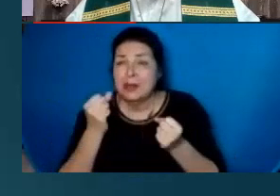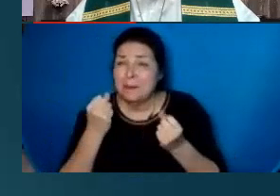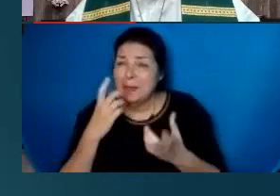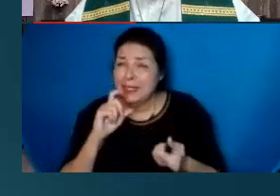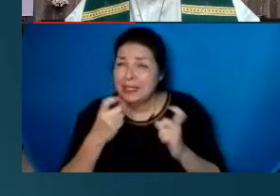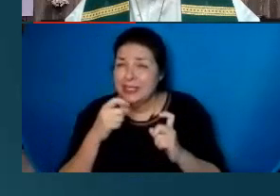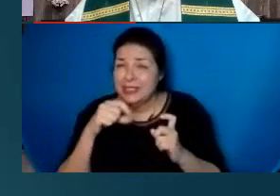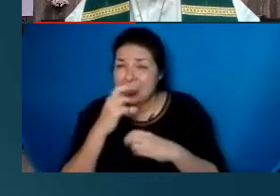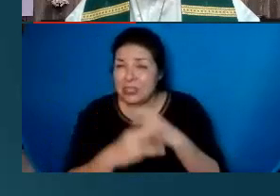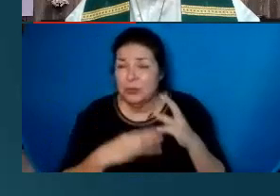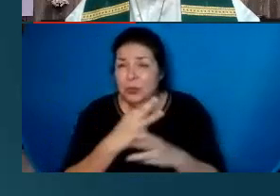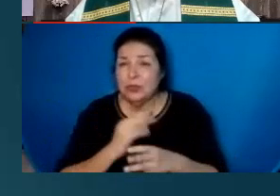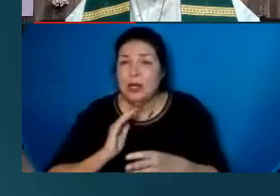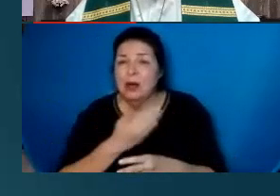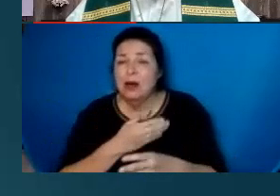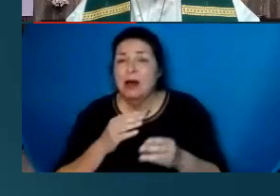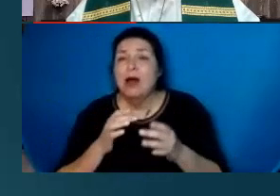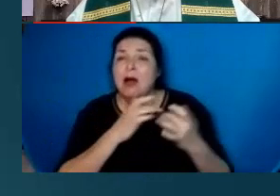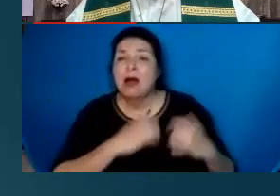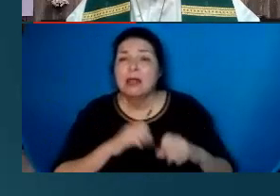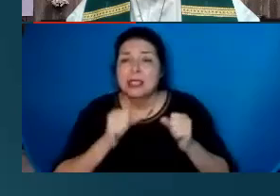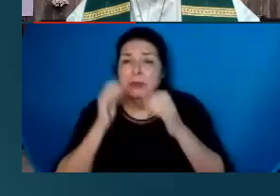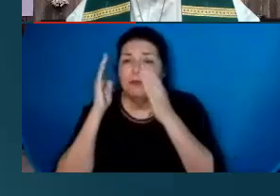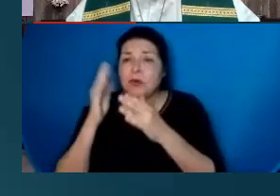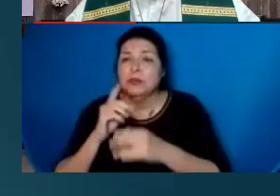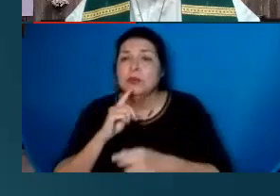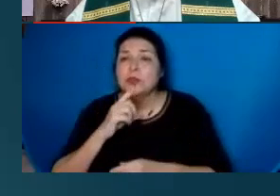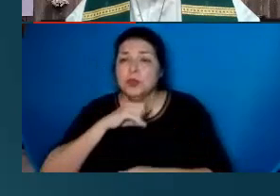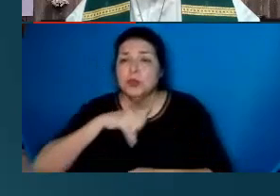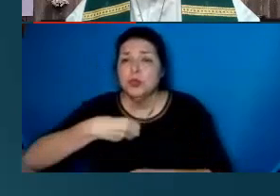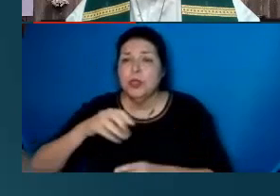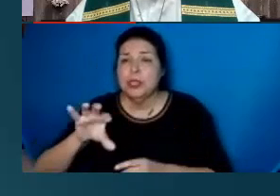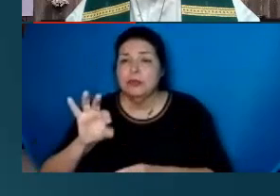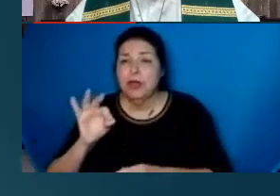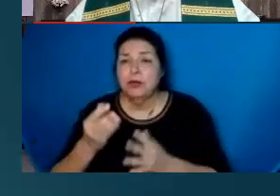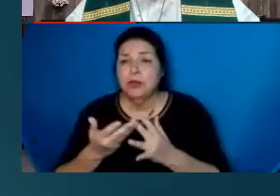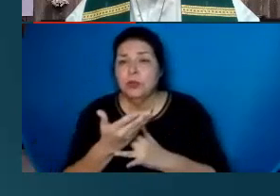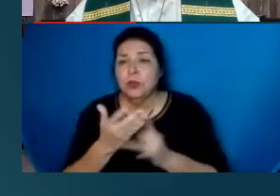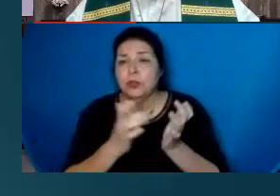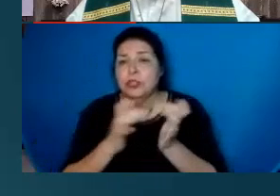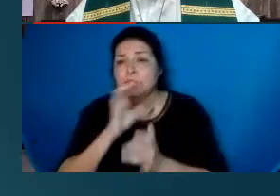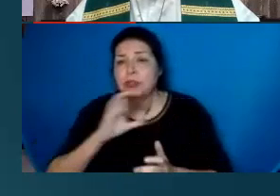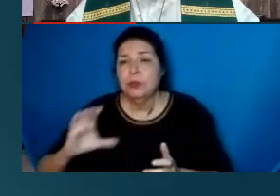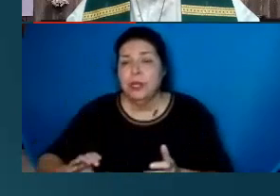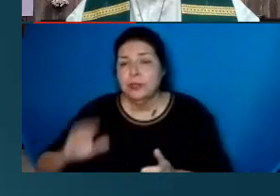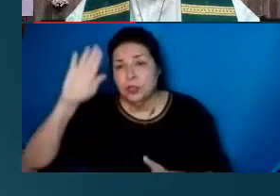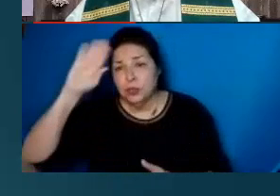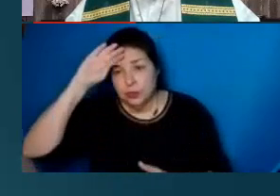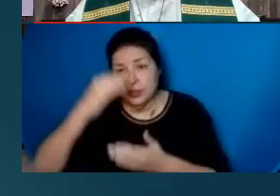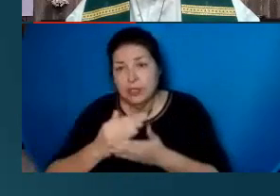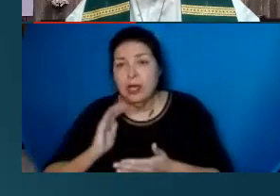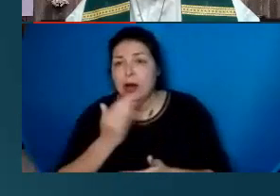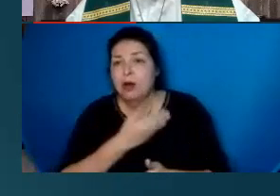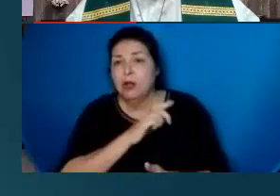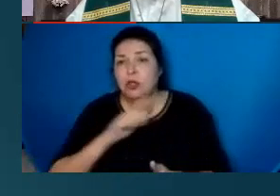this world, our hearts may be fixed where true joys are found. Through Jesus Christ, your Son, our Lord, who